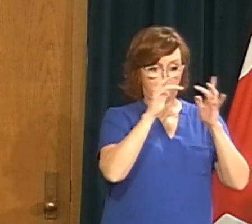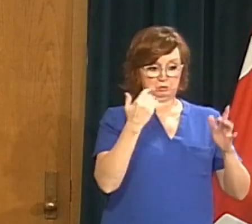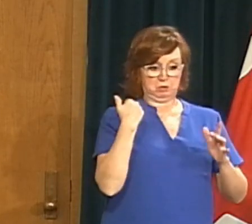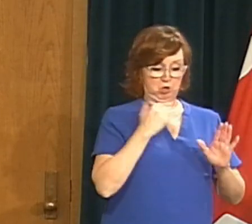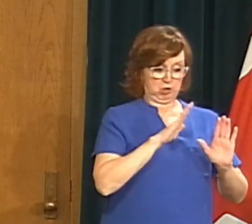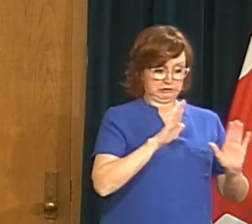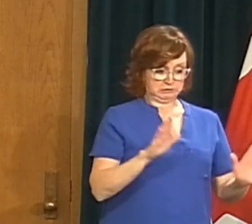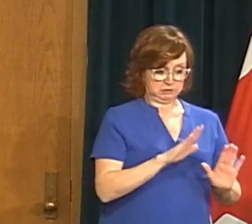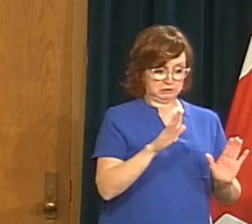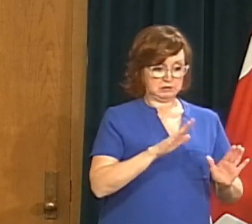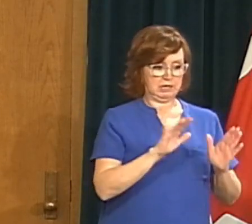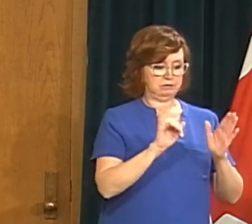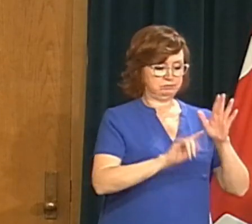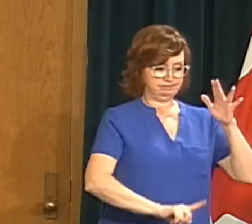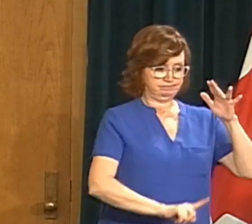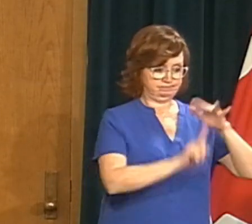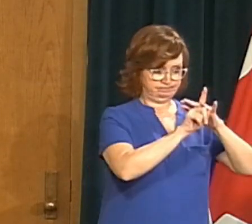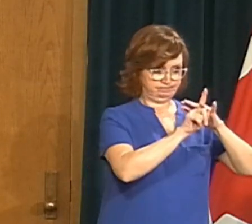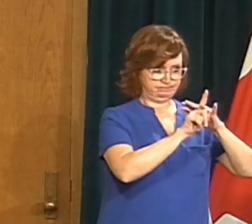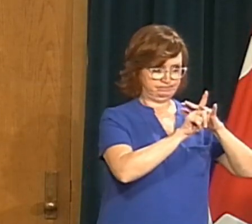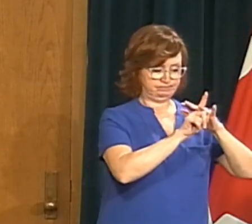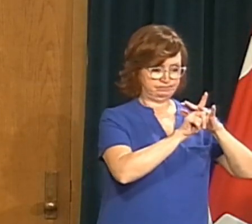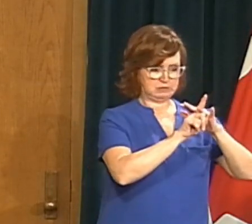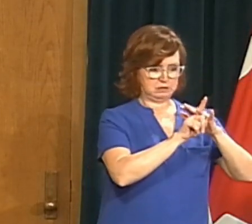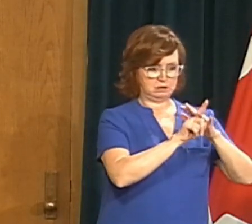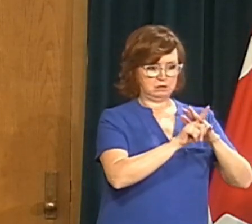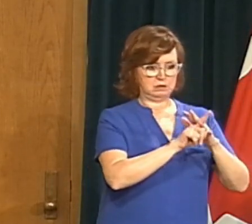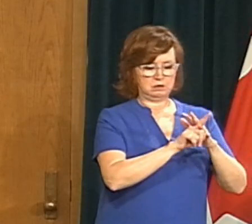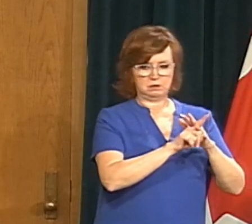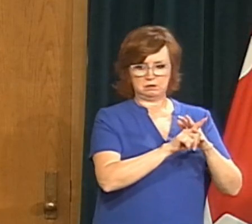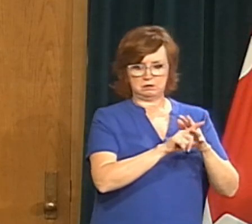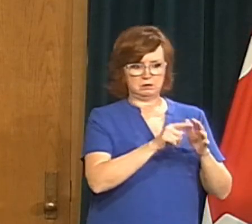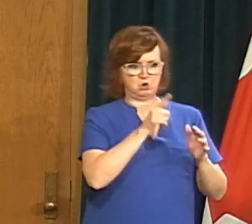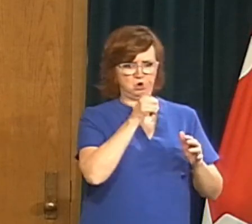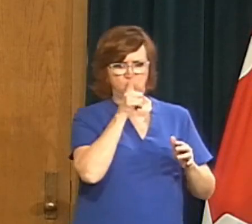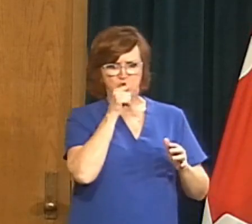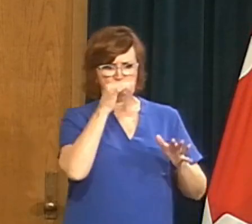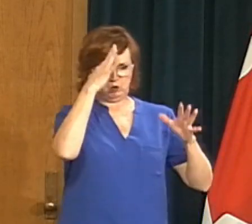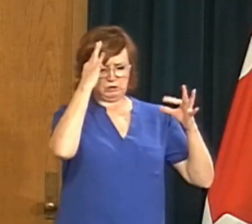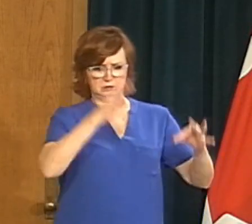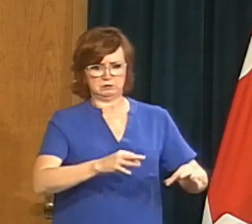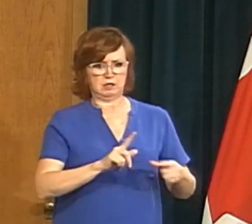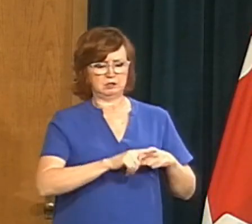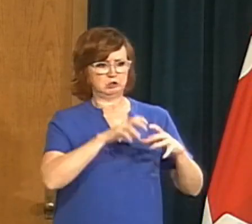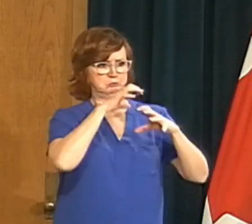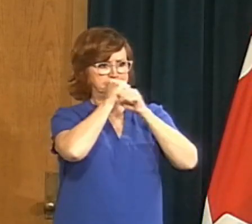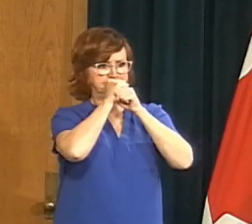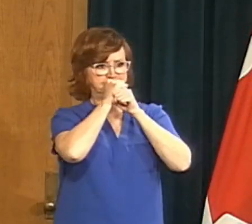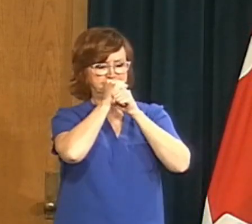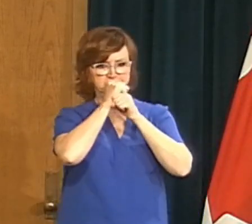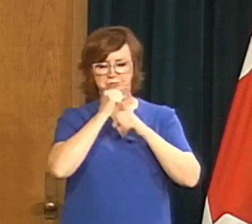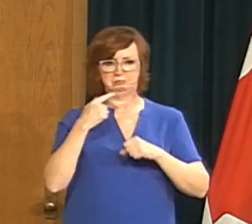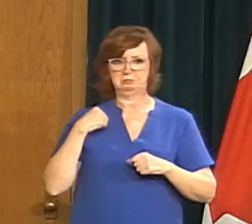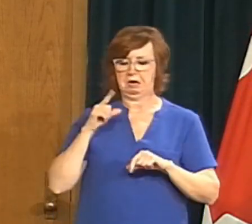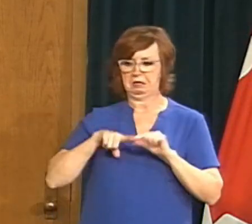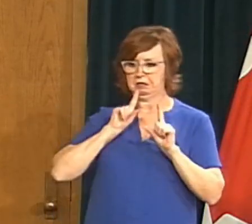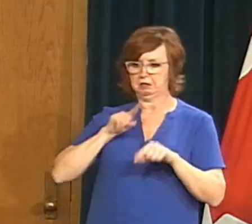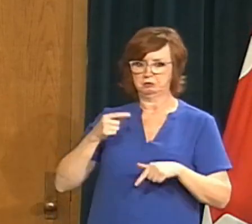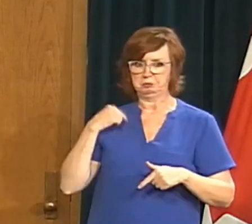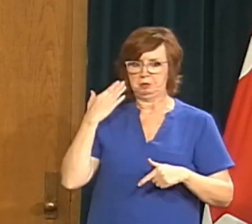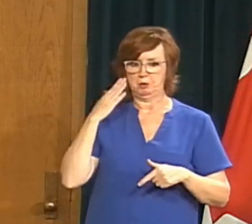Sunday? I don't know the answer to that question either. As I said, I learned of it Wednesday, and we alerted the public on Wednesday. So